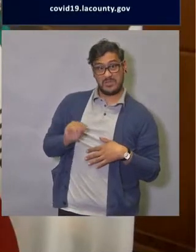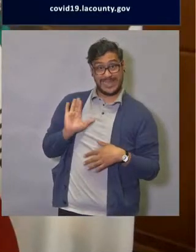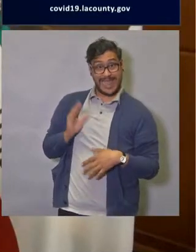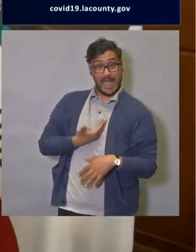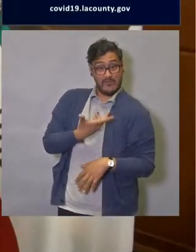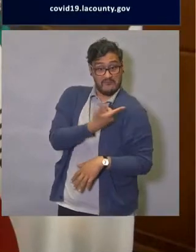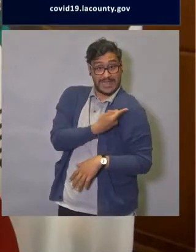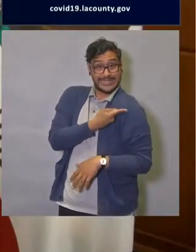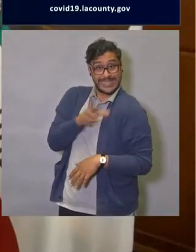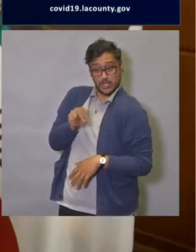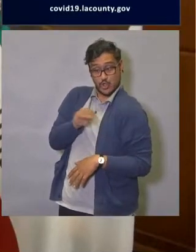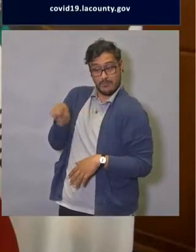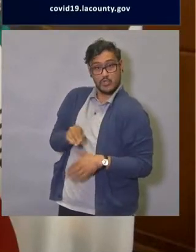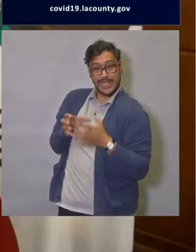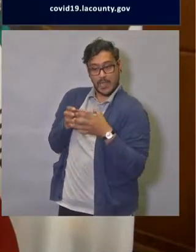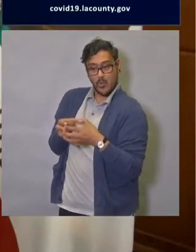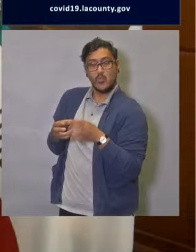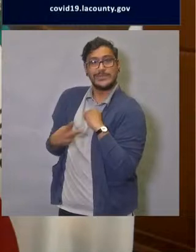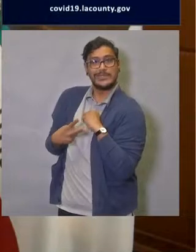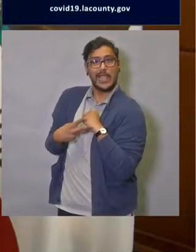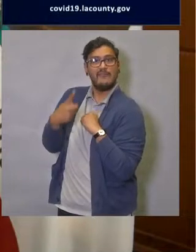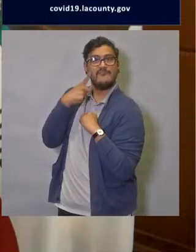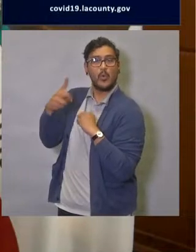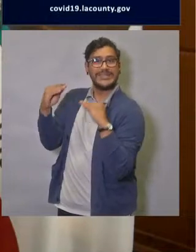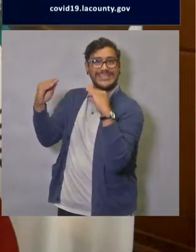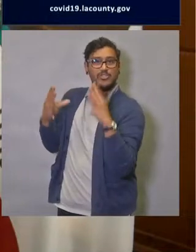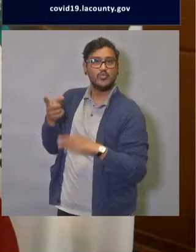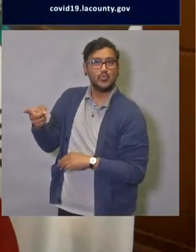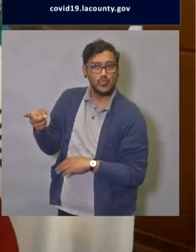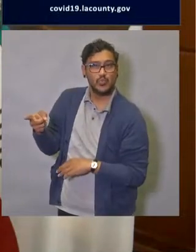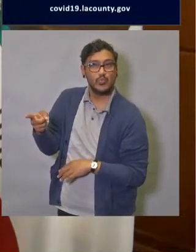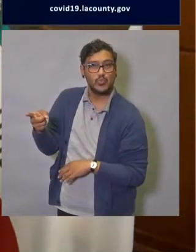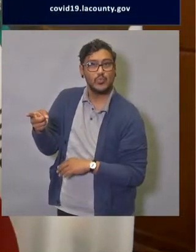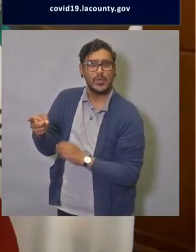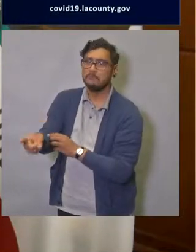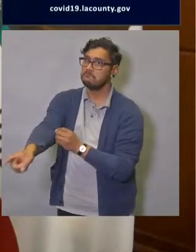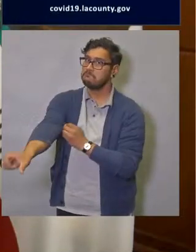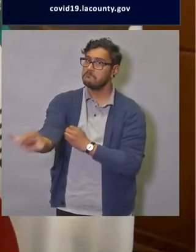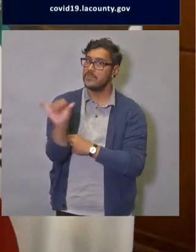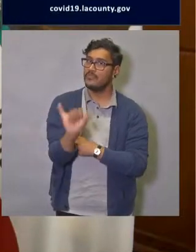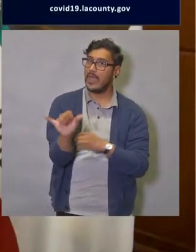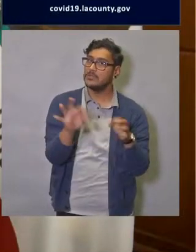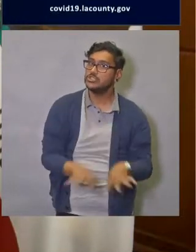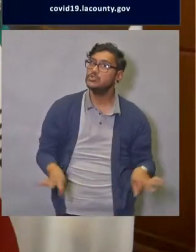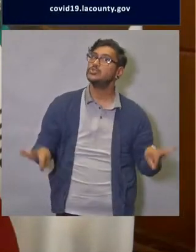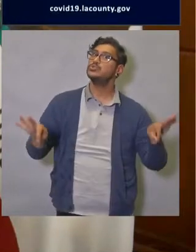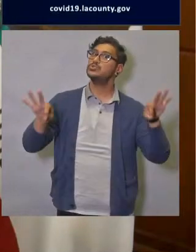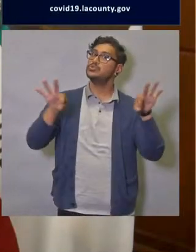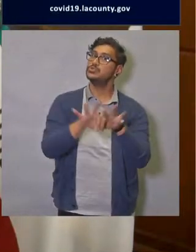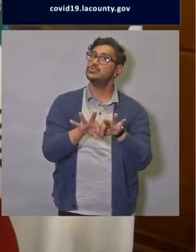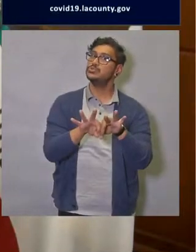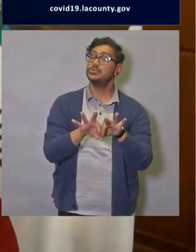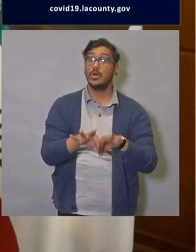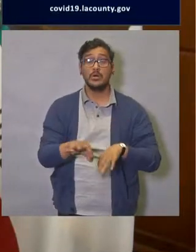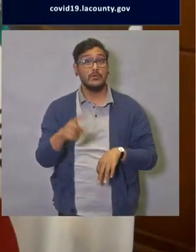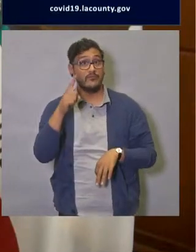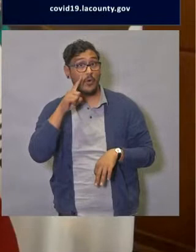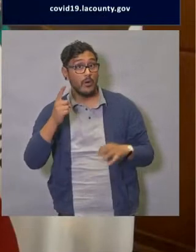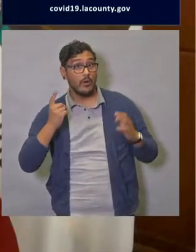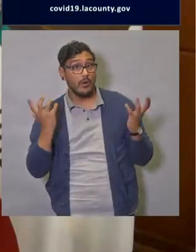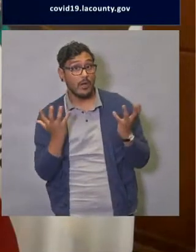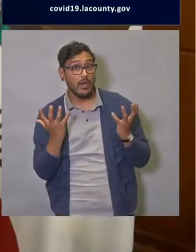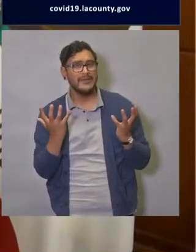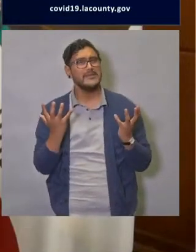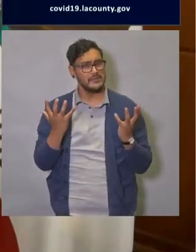vaccine allocation for educators. This is a critical step in giving our educators, students, and their families the peace